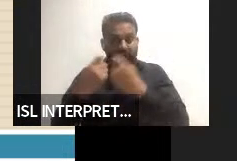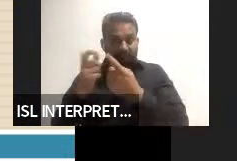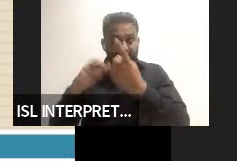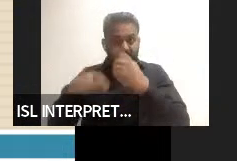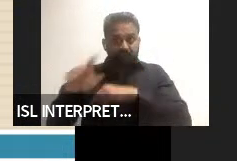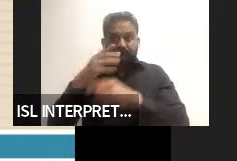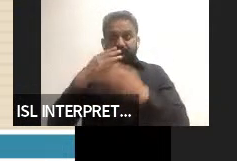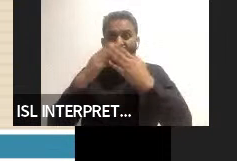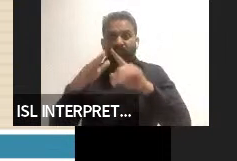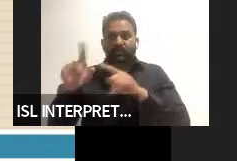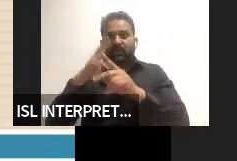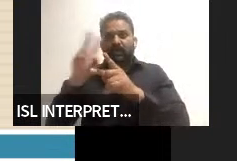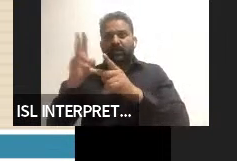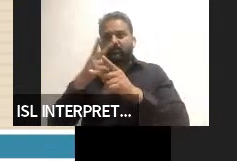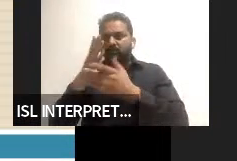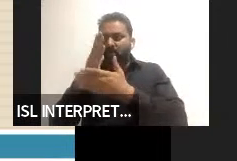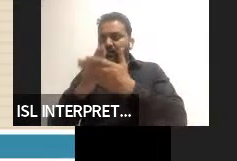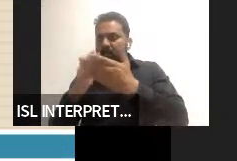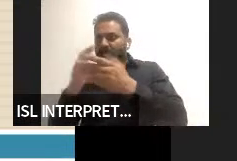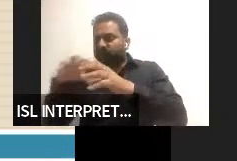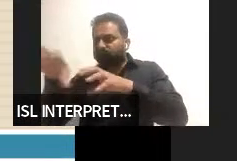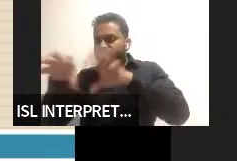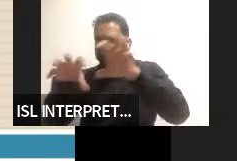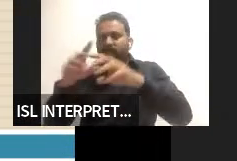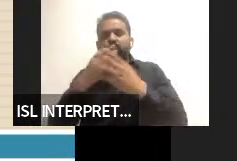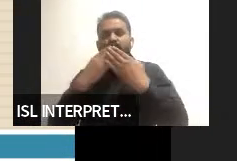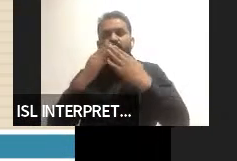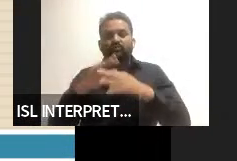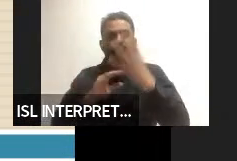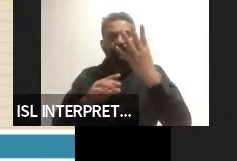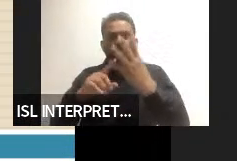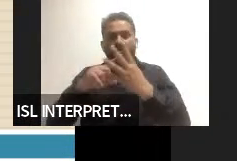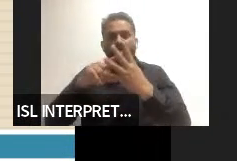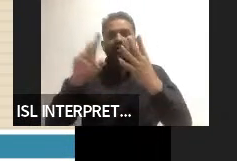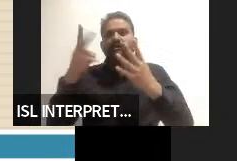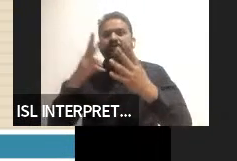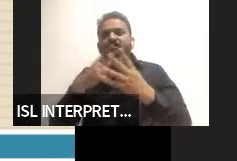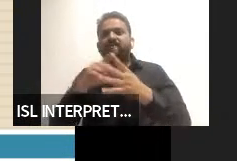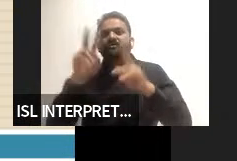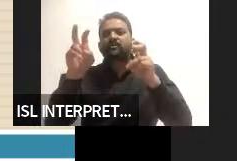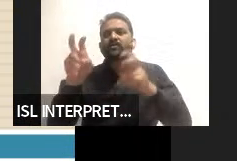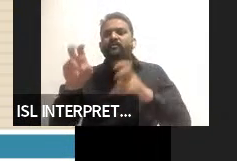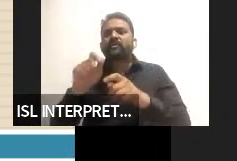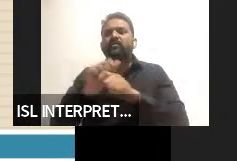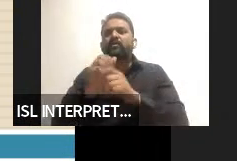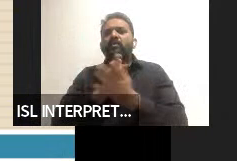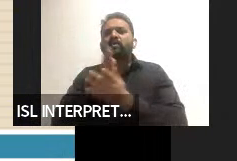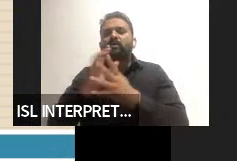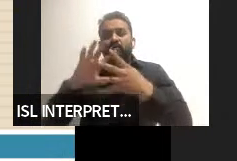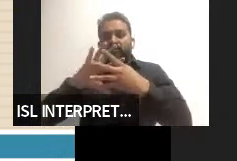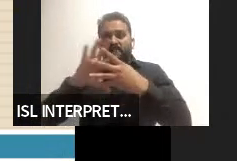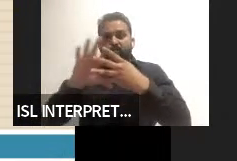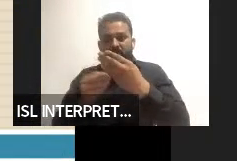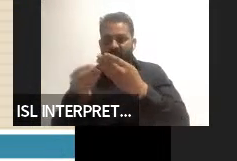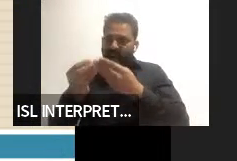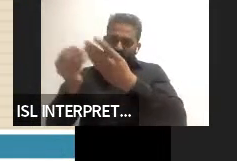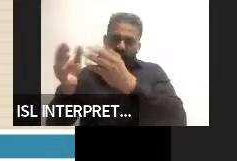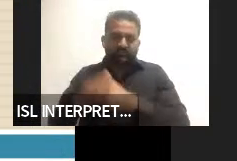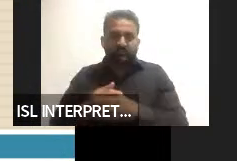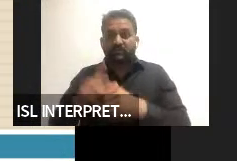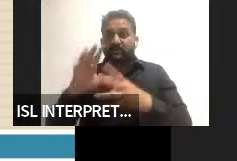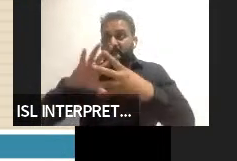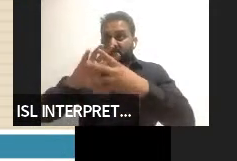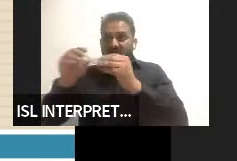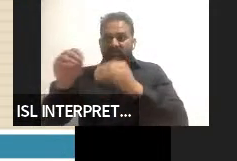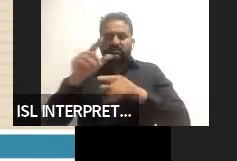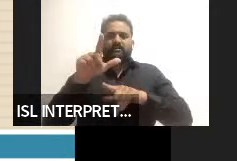are doing different parts. 4 students writing 4 different parts. And when you combine it together, the language